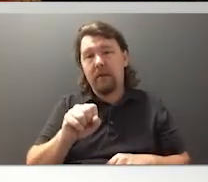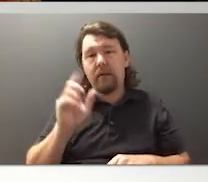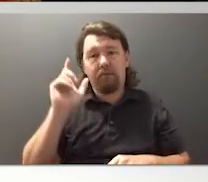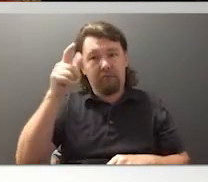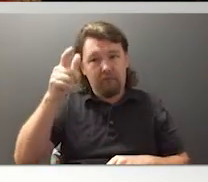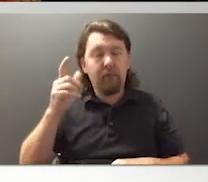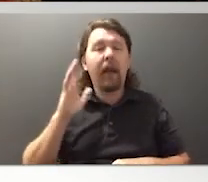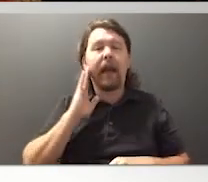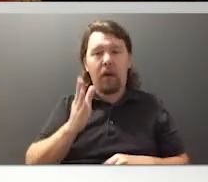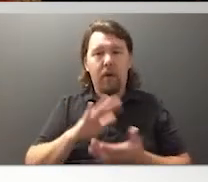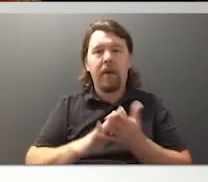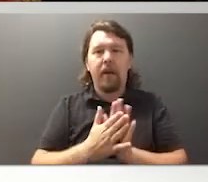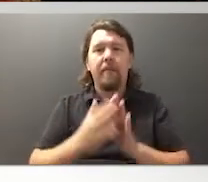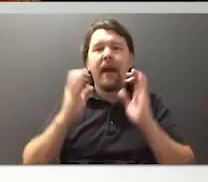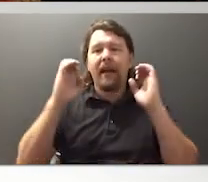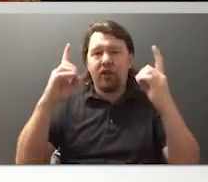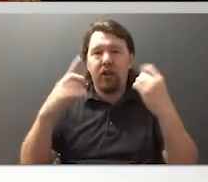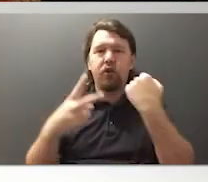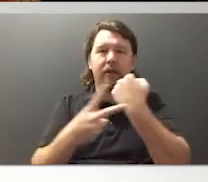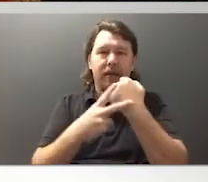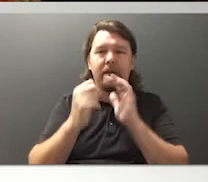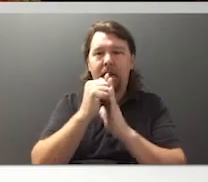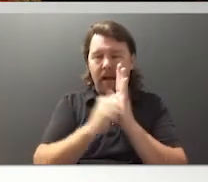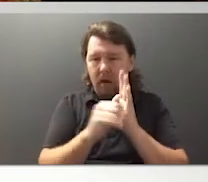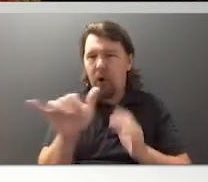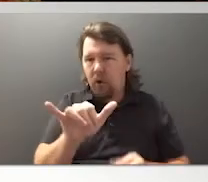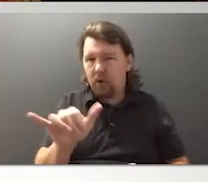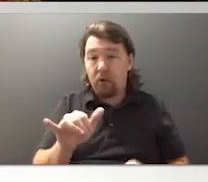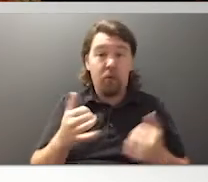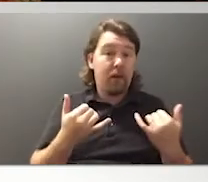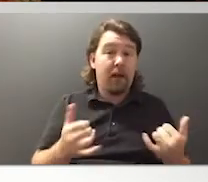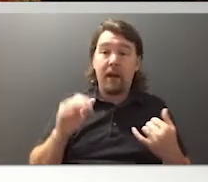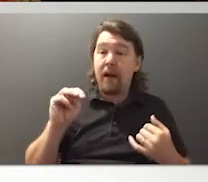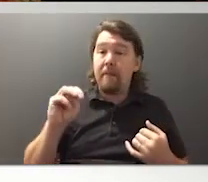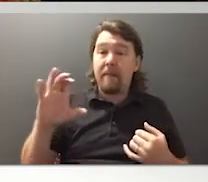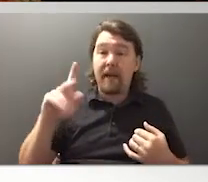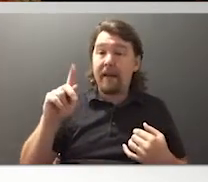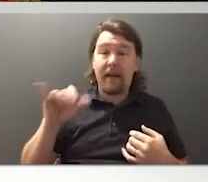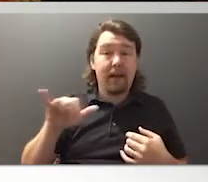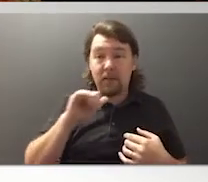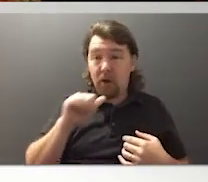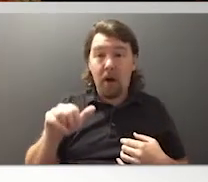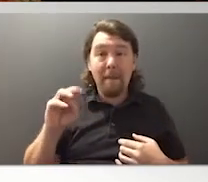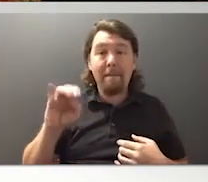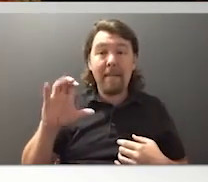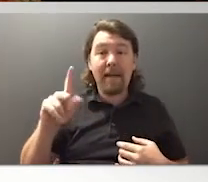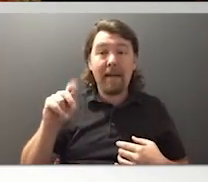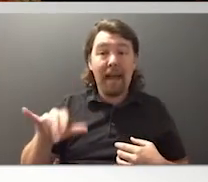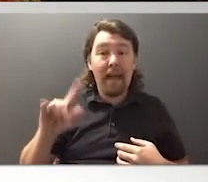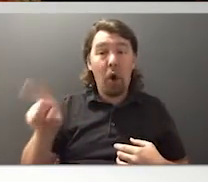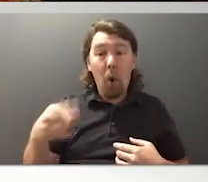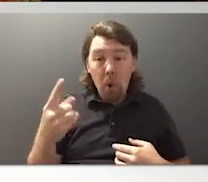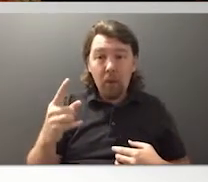account. Currently, the McKay scholarship is not. It's a tuition-only scholarship.